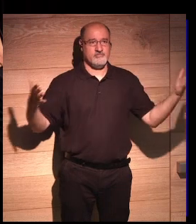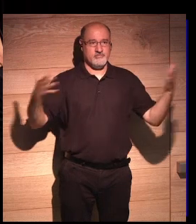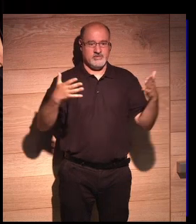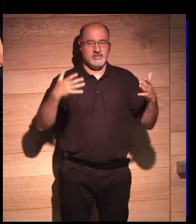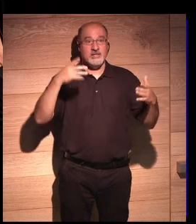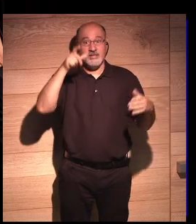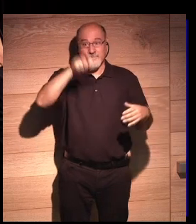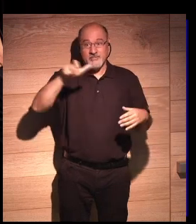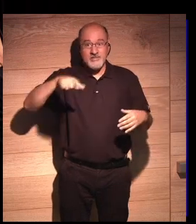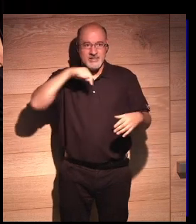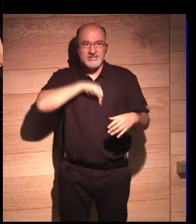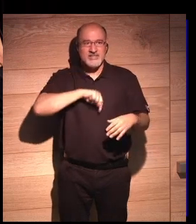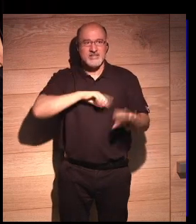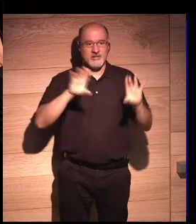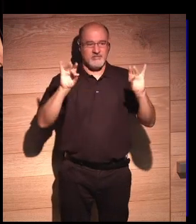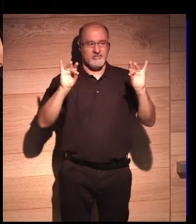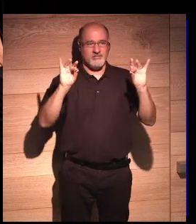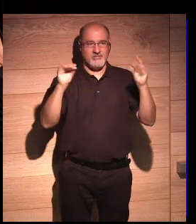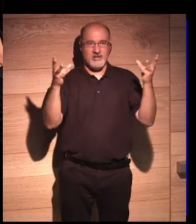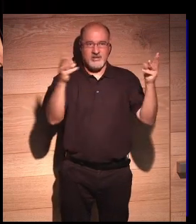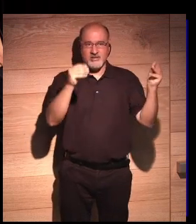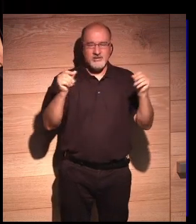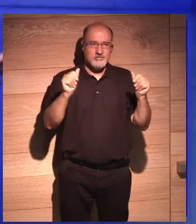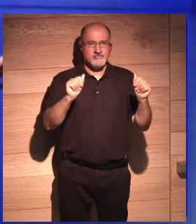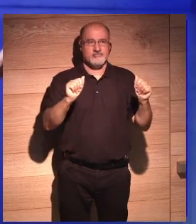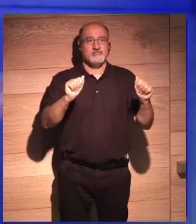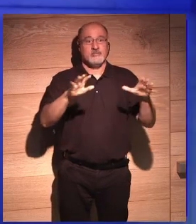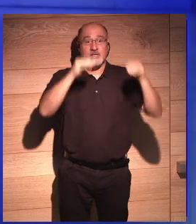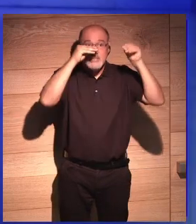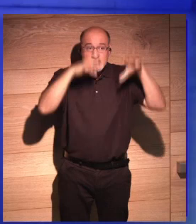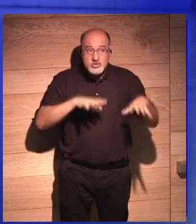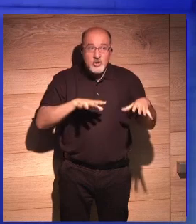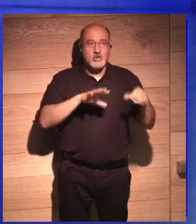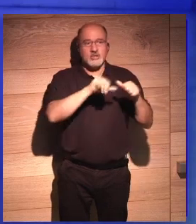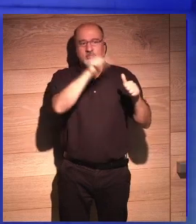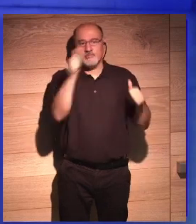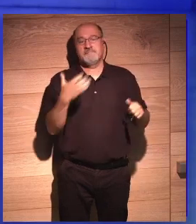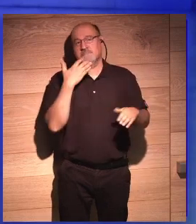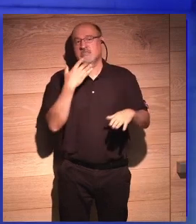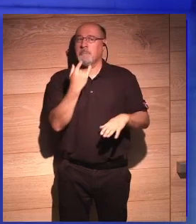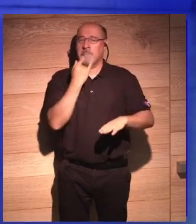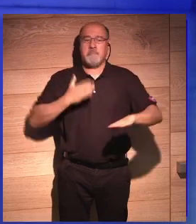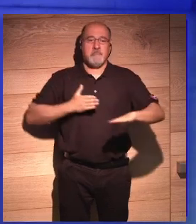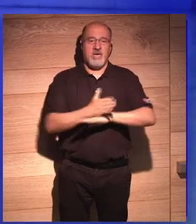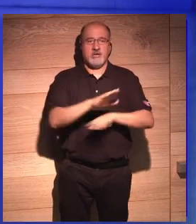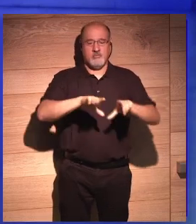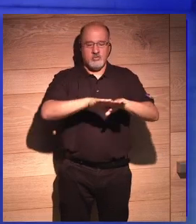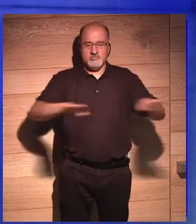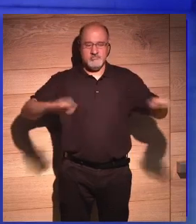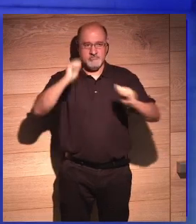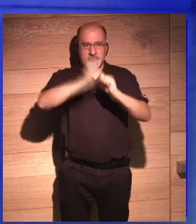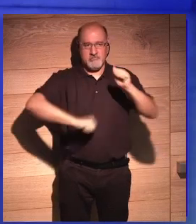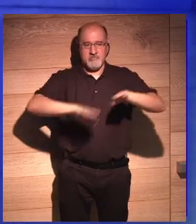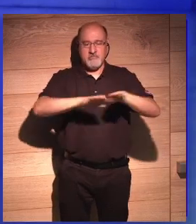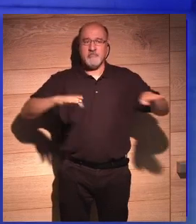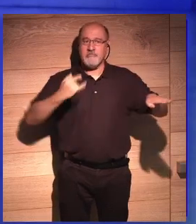and it has an impact on the story. If it was a cold marble, it would be a very different story. And